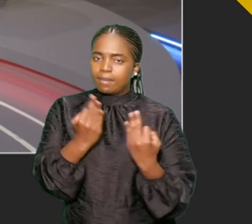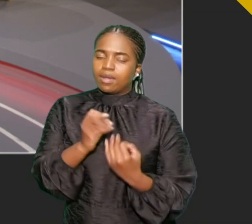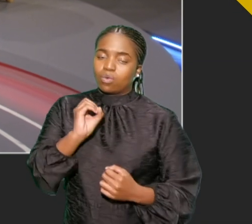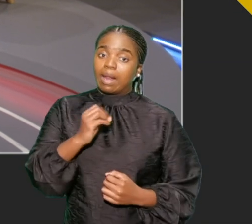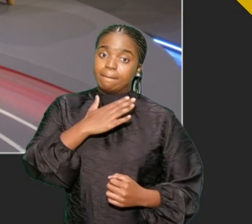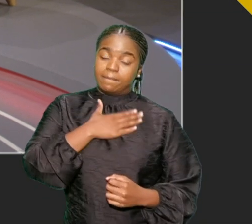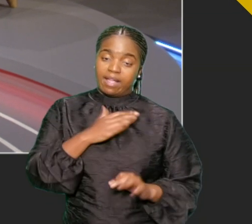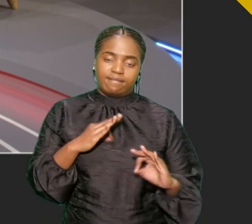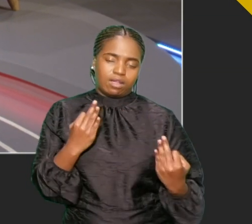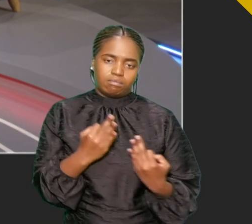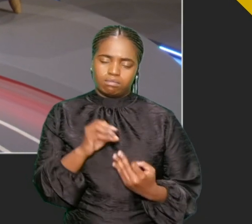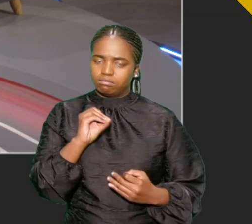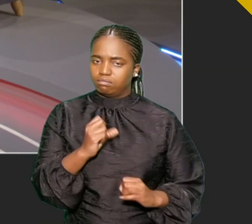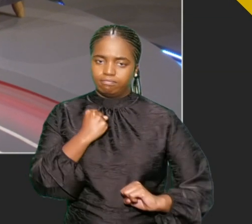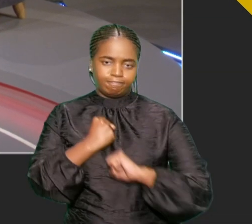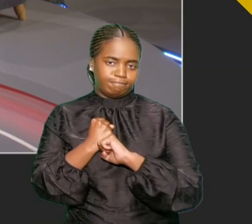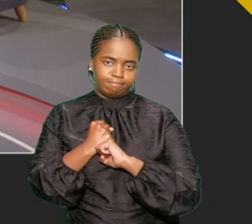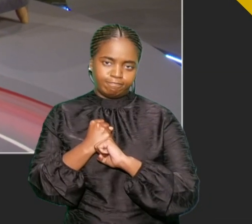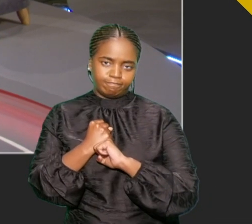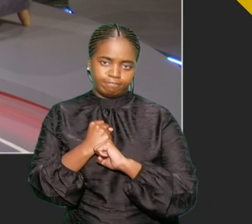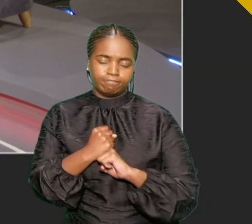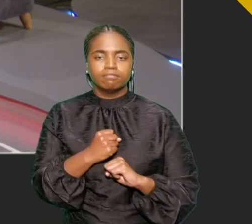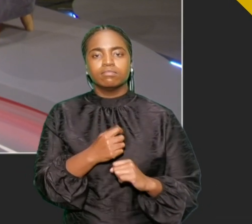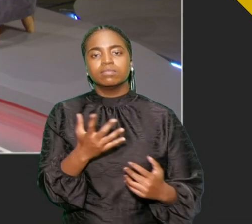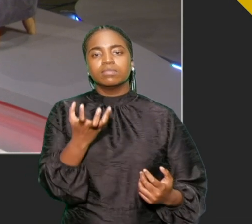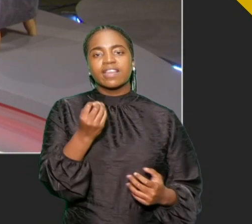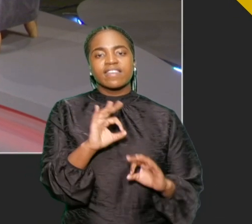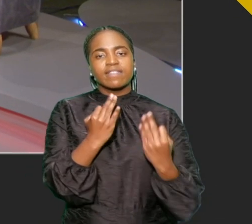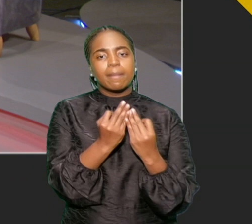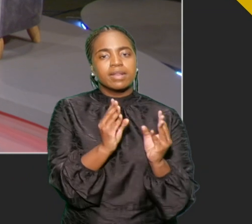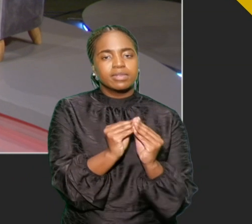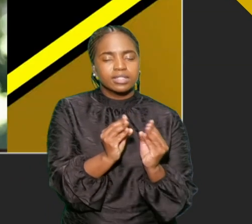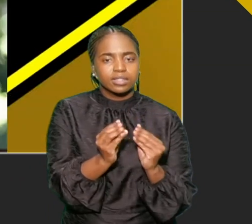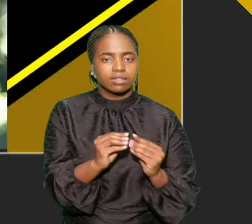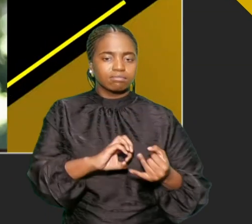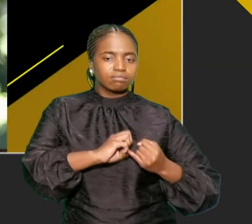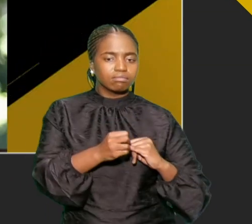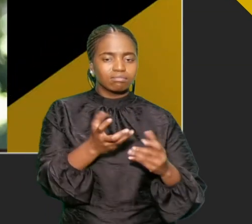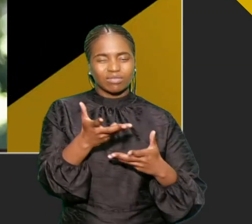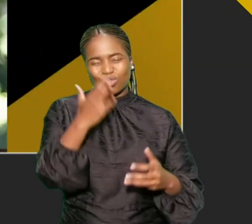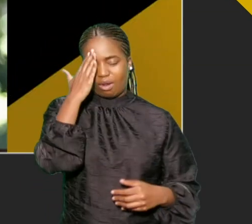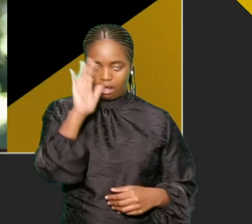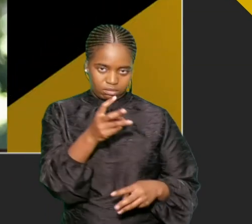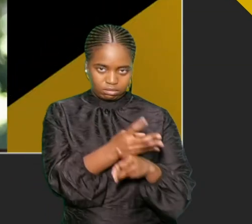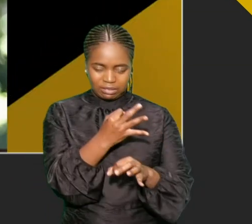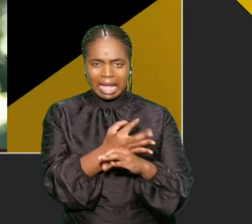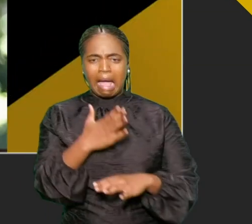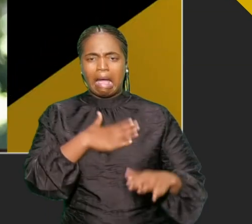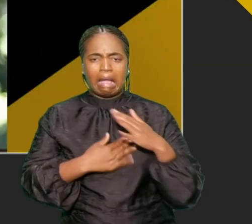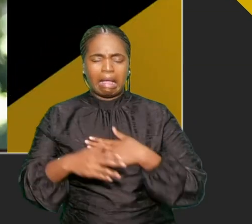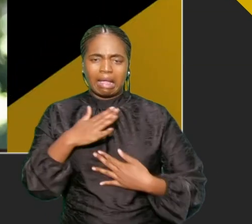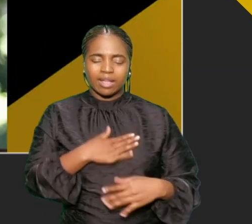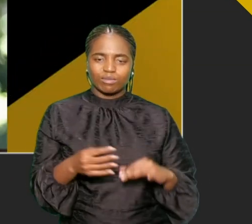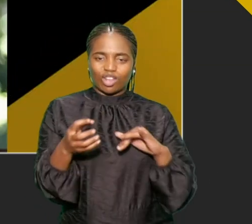My family actually was there. We had our family meetings, ukhuluma. You know how parents are, ngiyabekezela